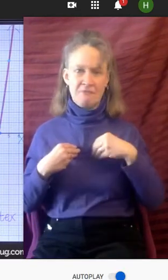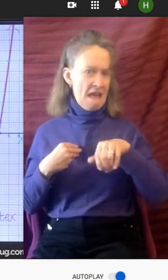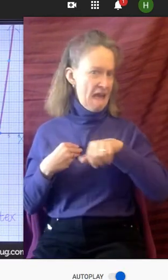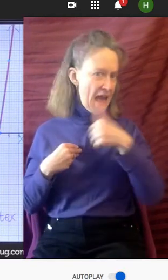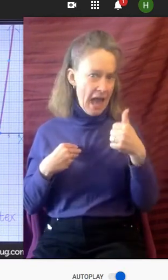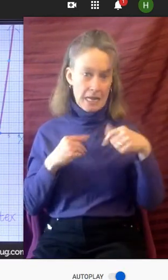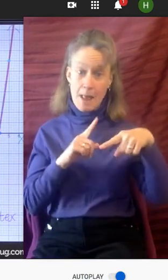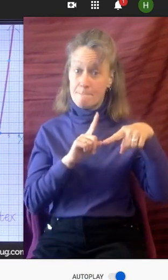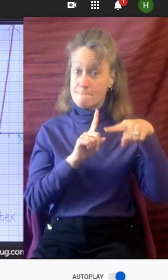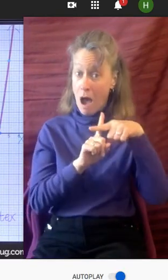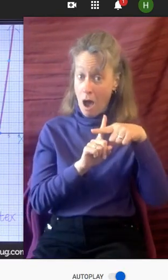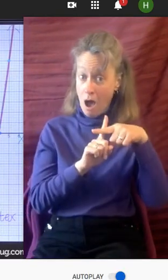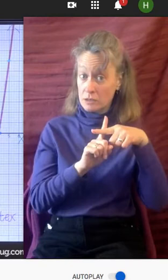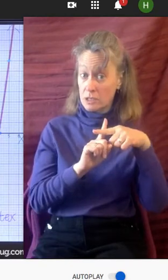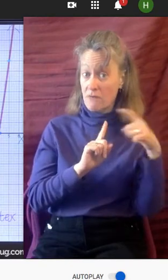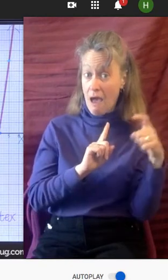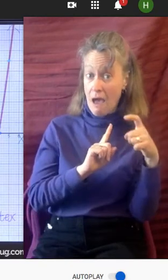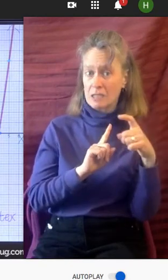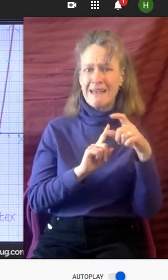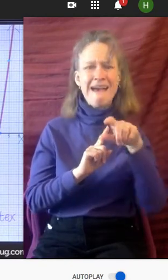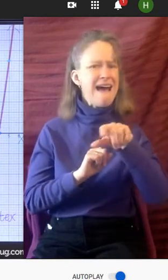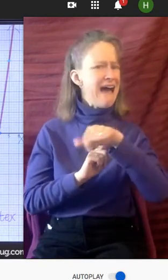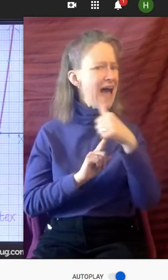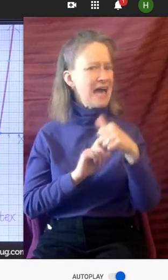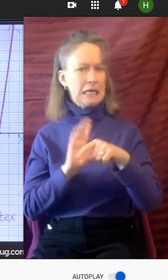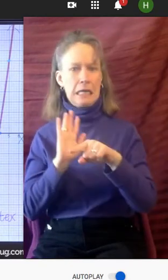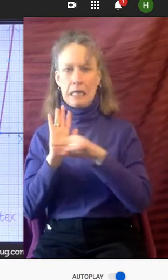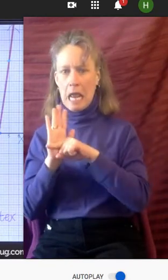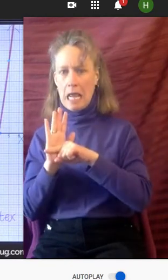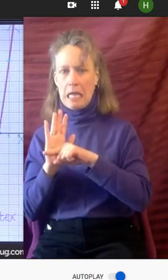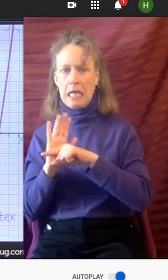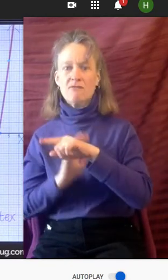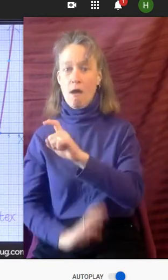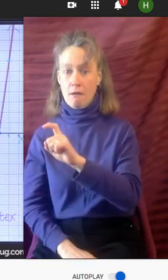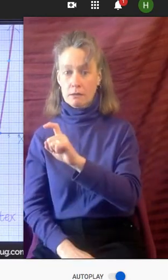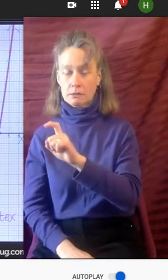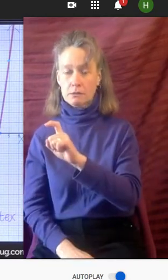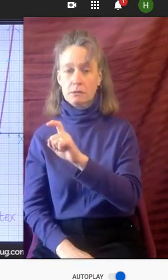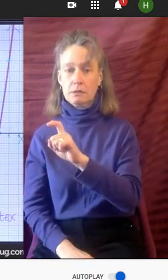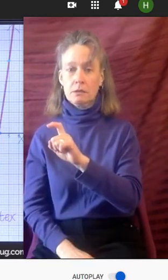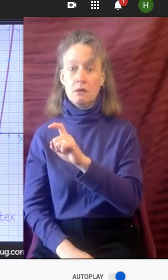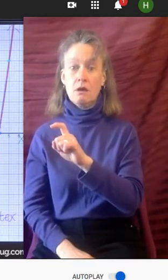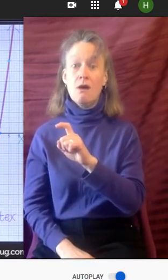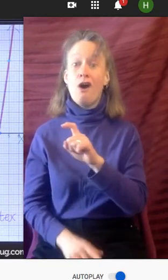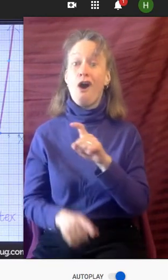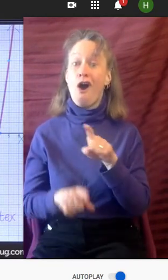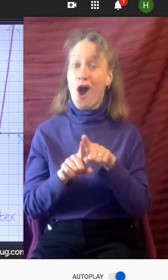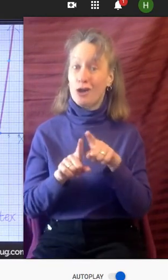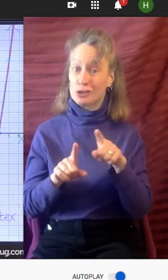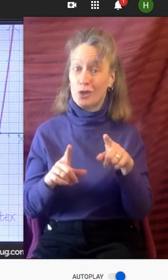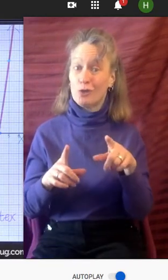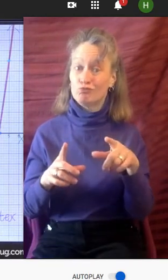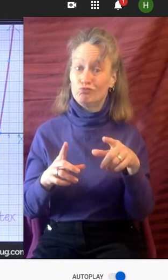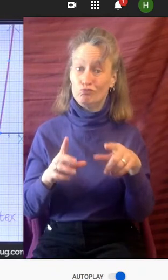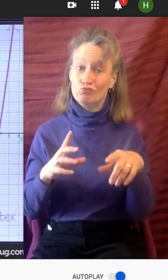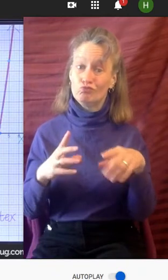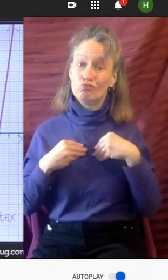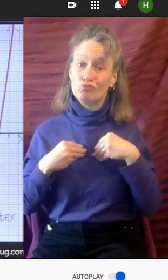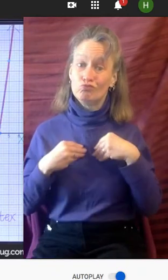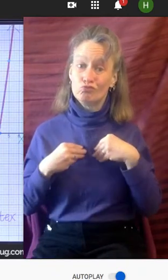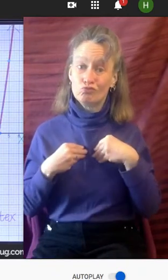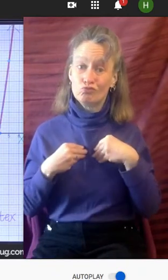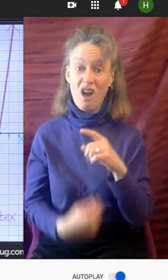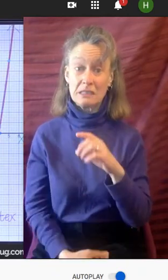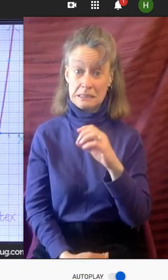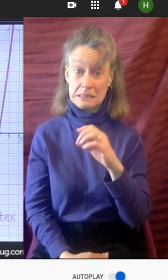any negative values for x. And parabola can even take on 0 for x. That would be this